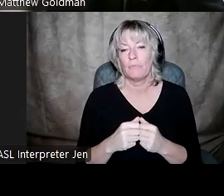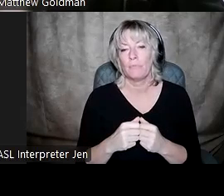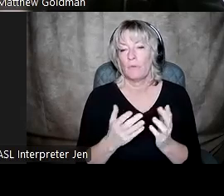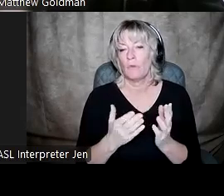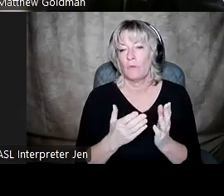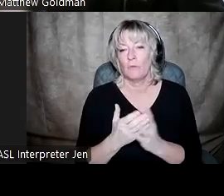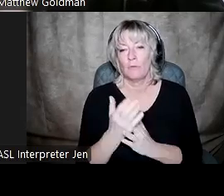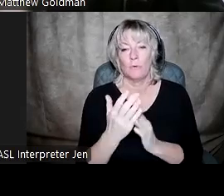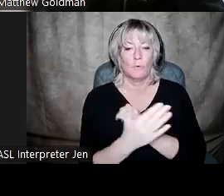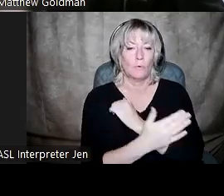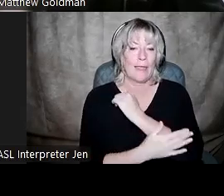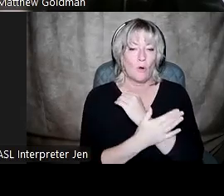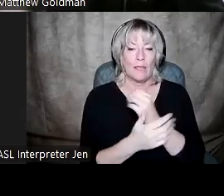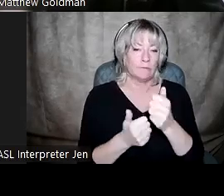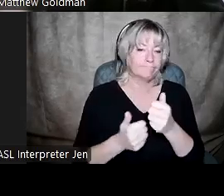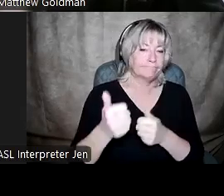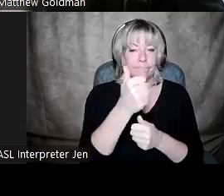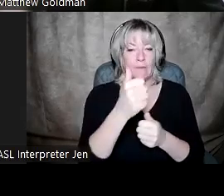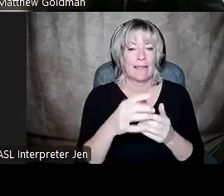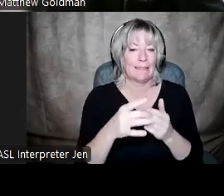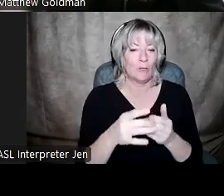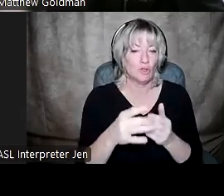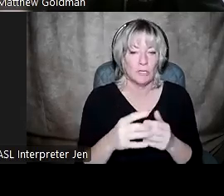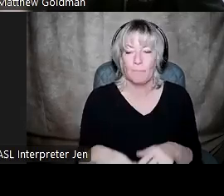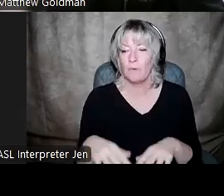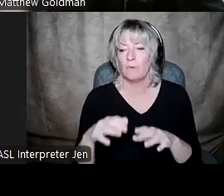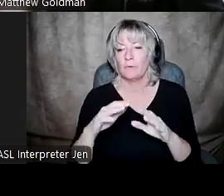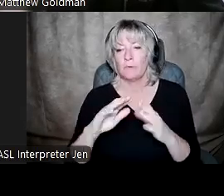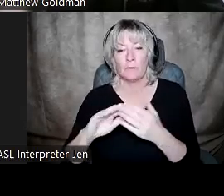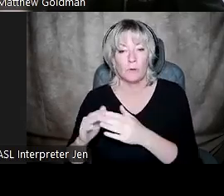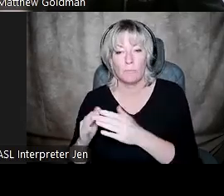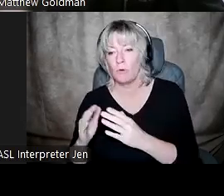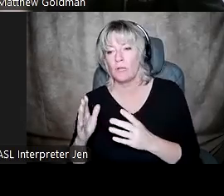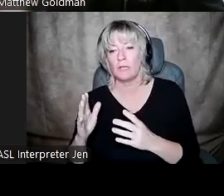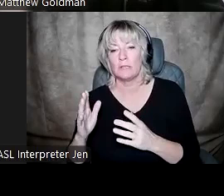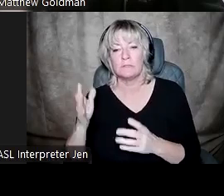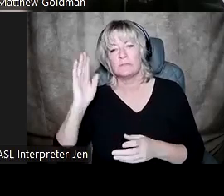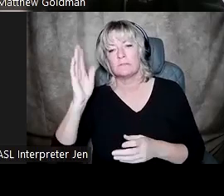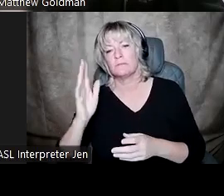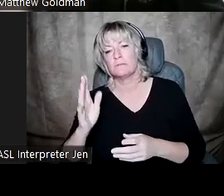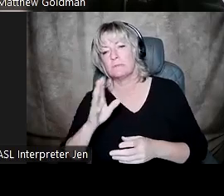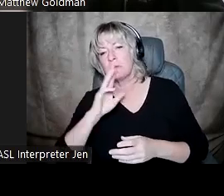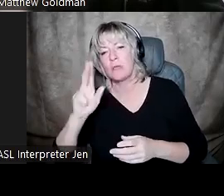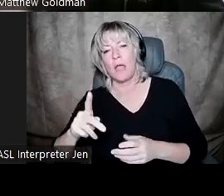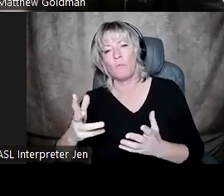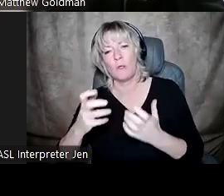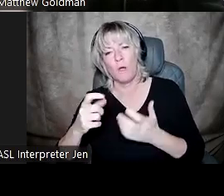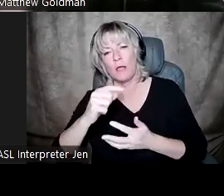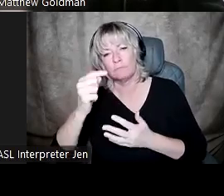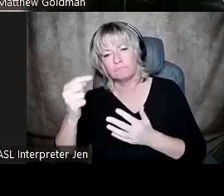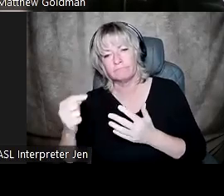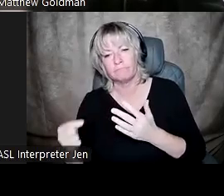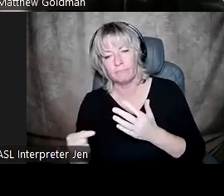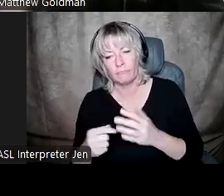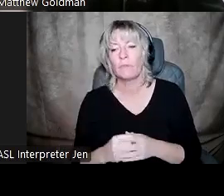through county leadership and communities speaking up about here's how we want these programs to go.